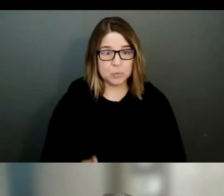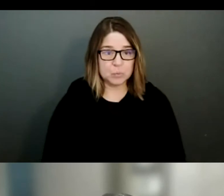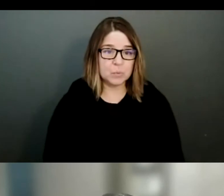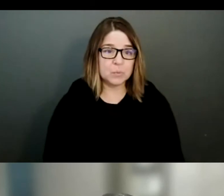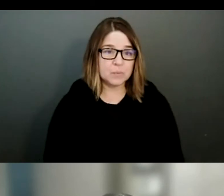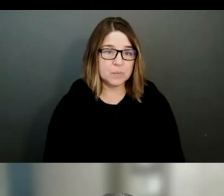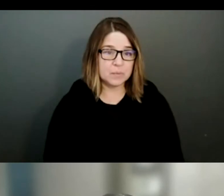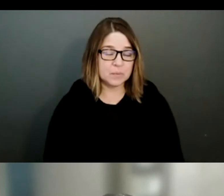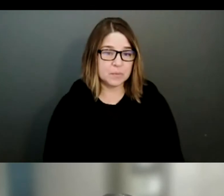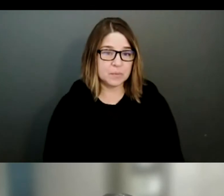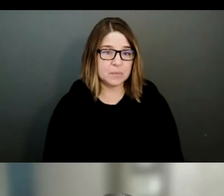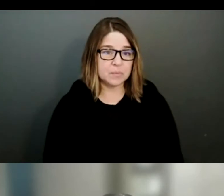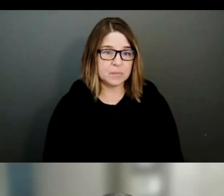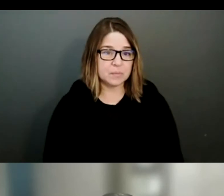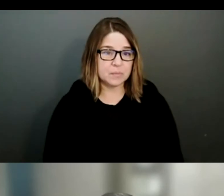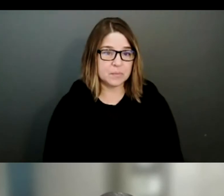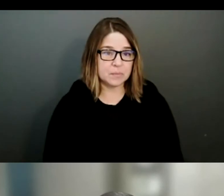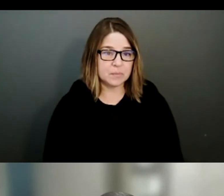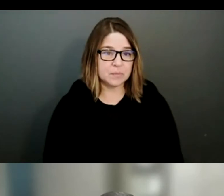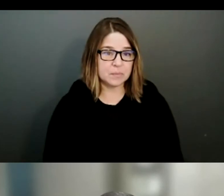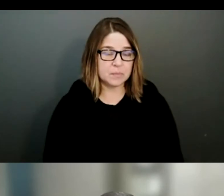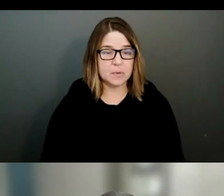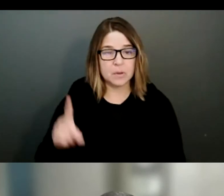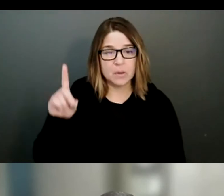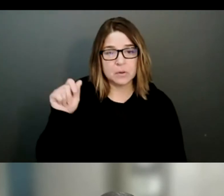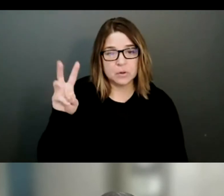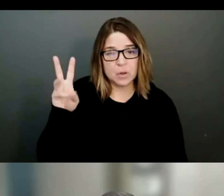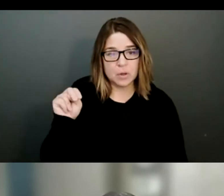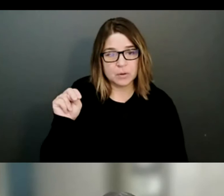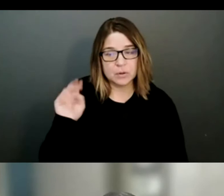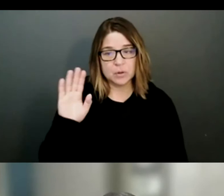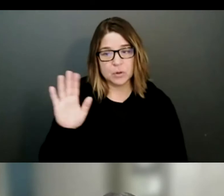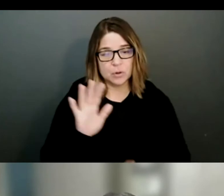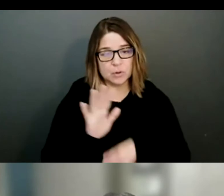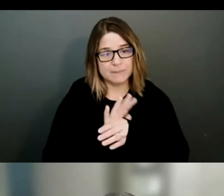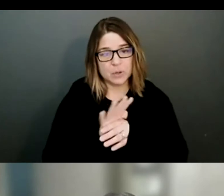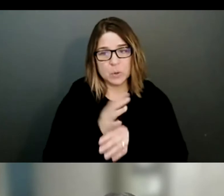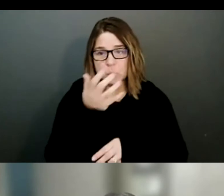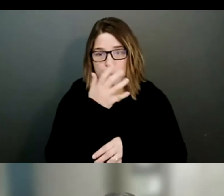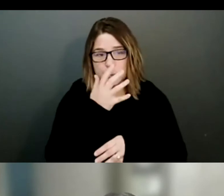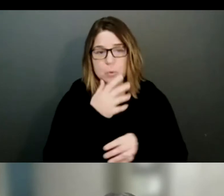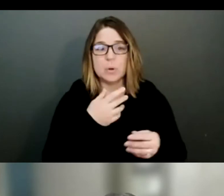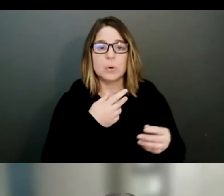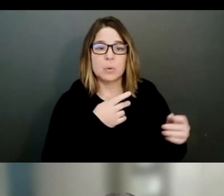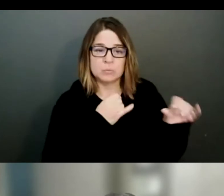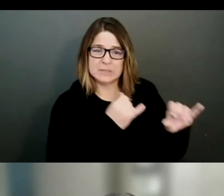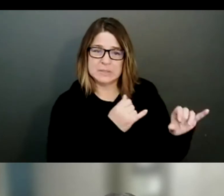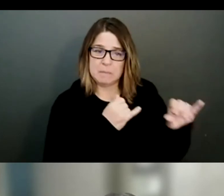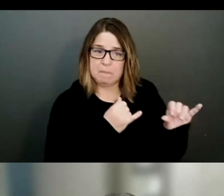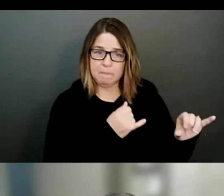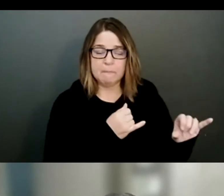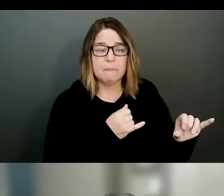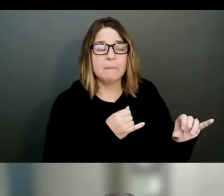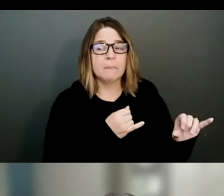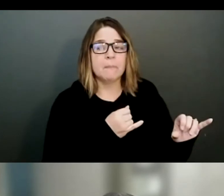And listening to Dawn's video, there are certainly some intersections we share,